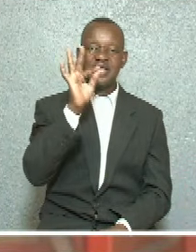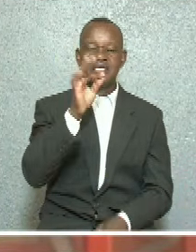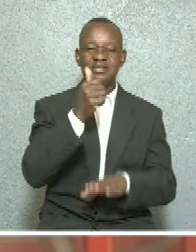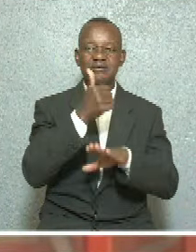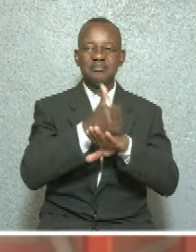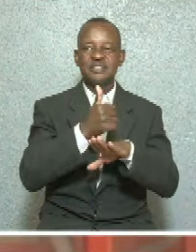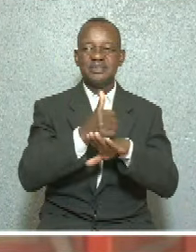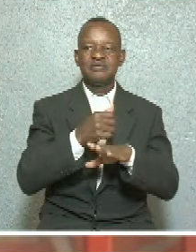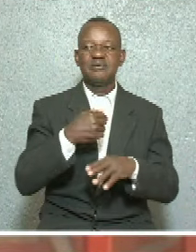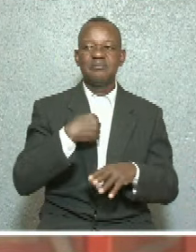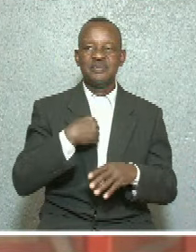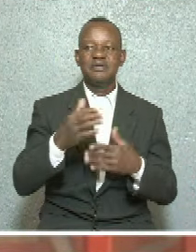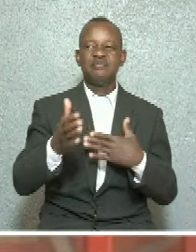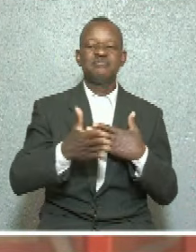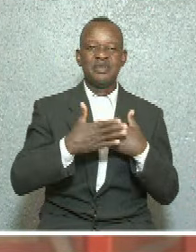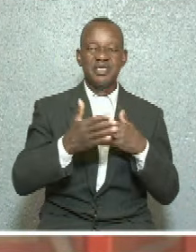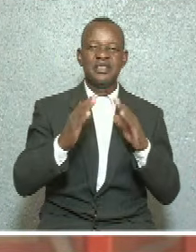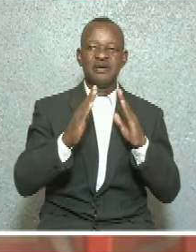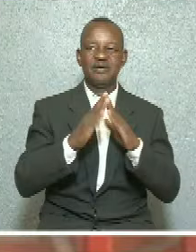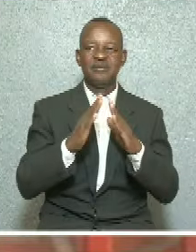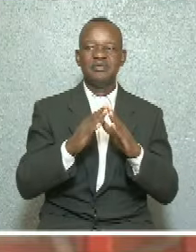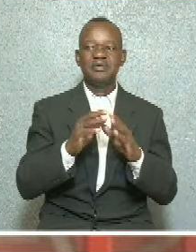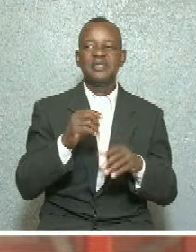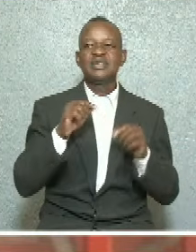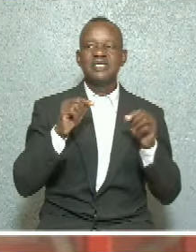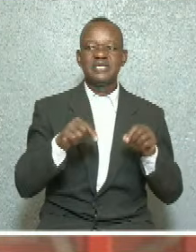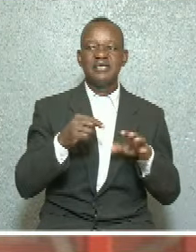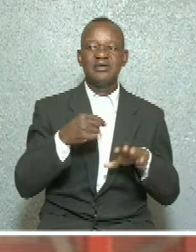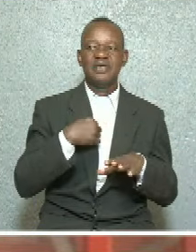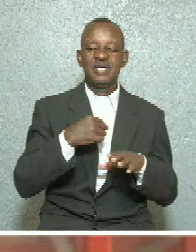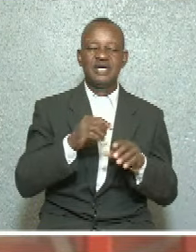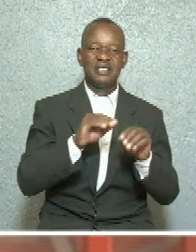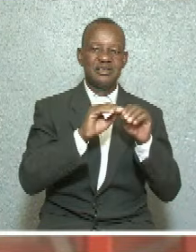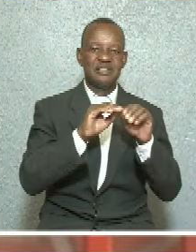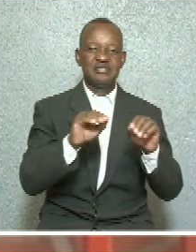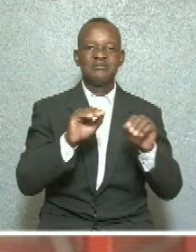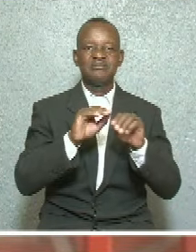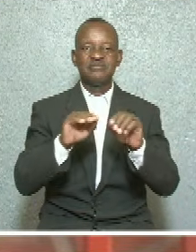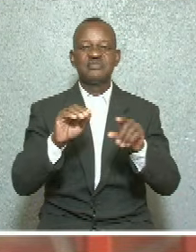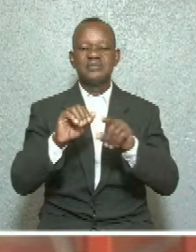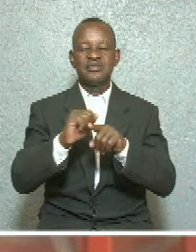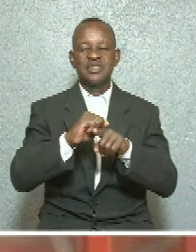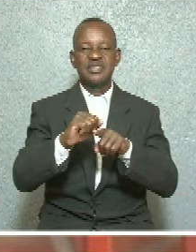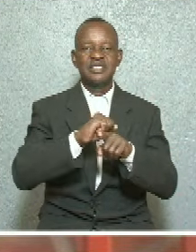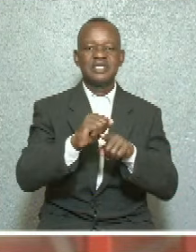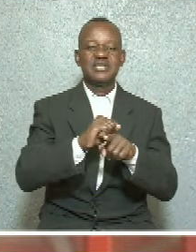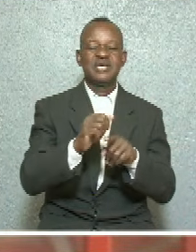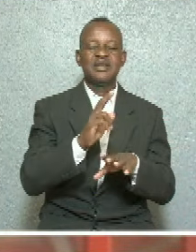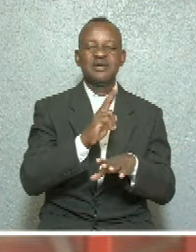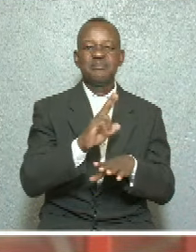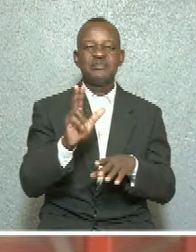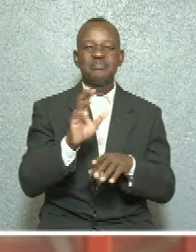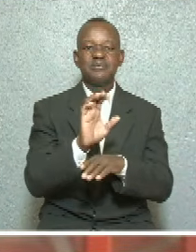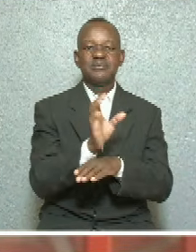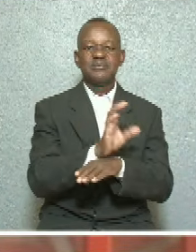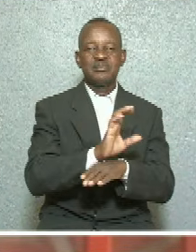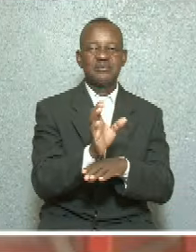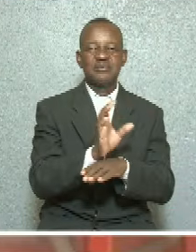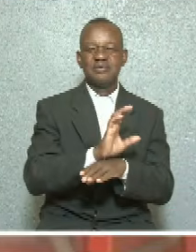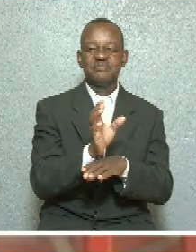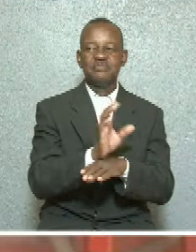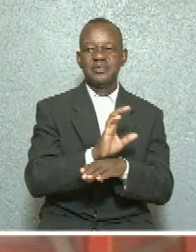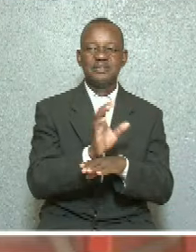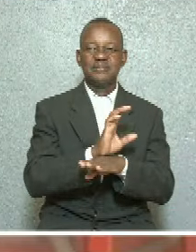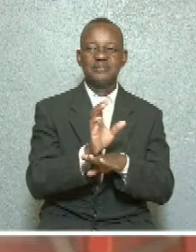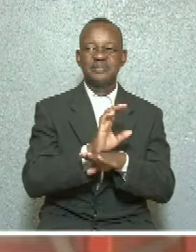and I am currently teaching robotics and computer literacy here. So this is what Pay does, and I